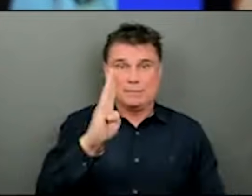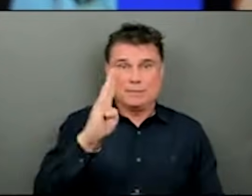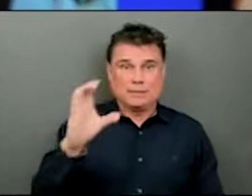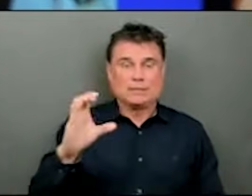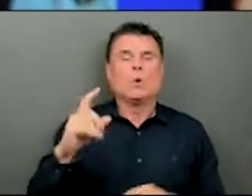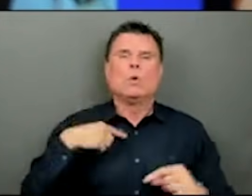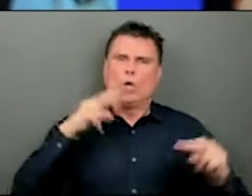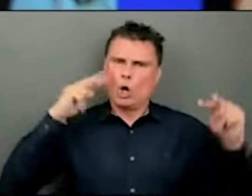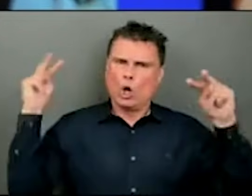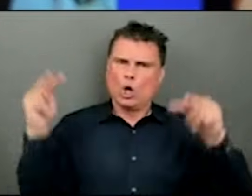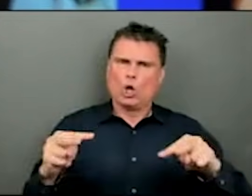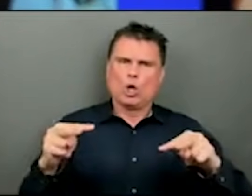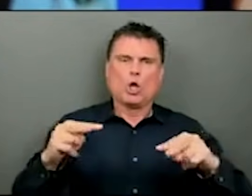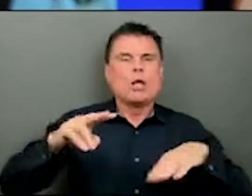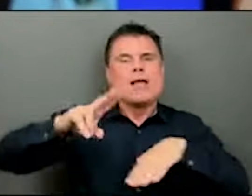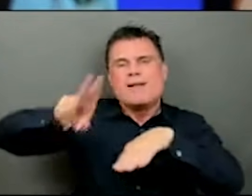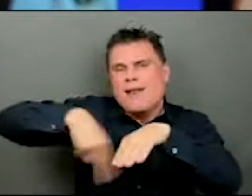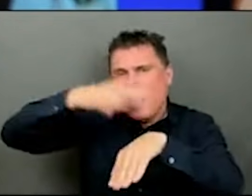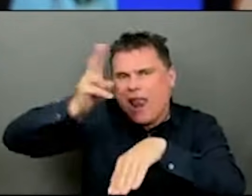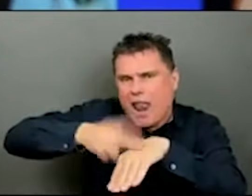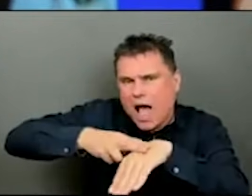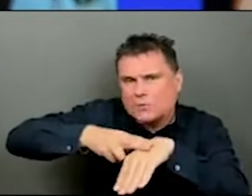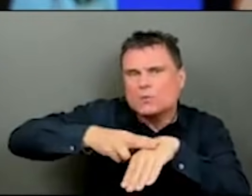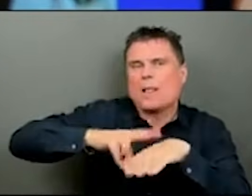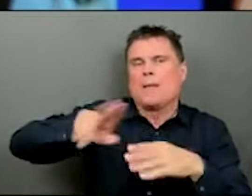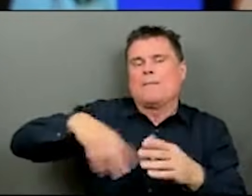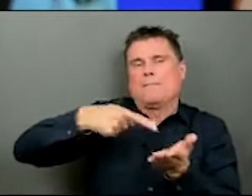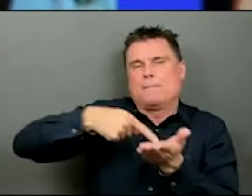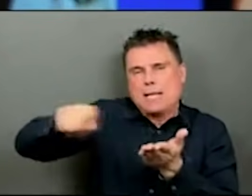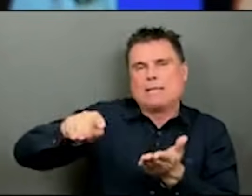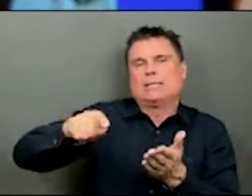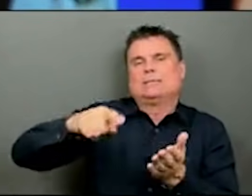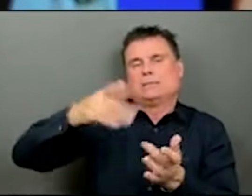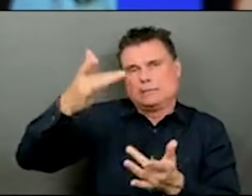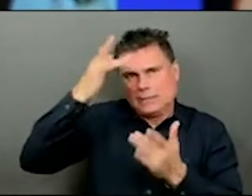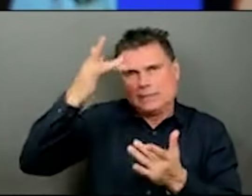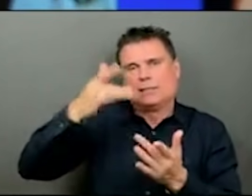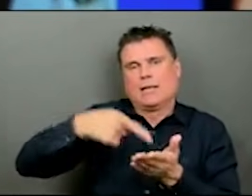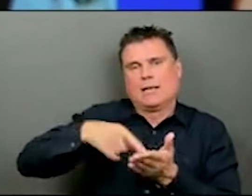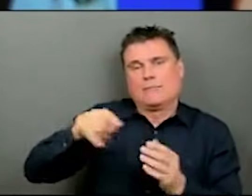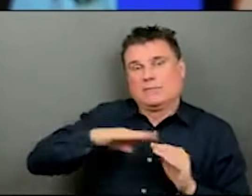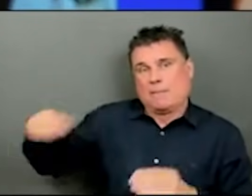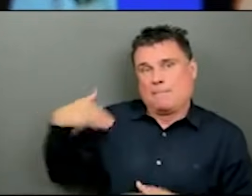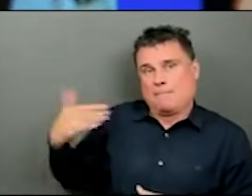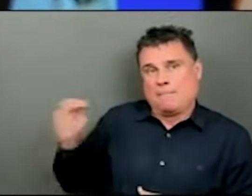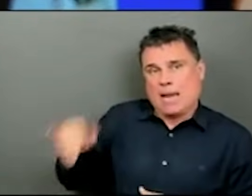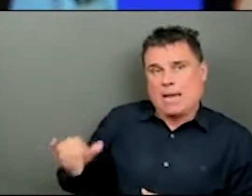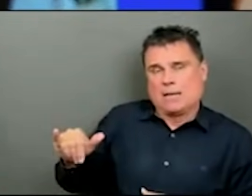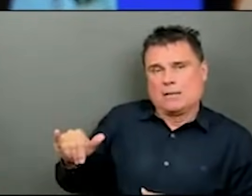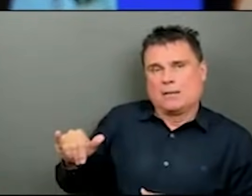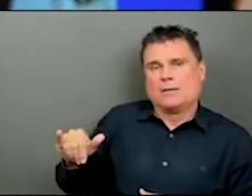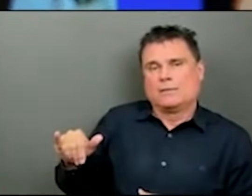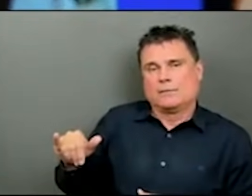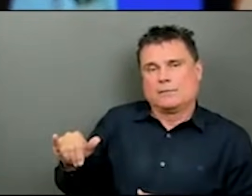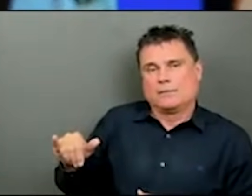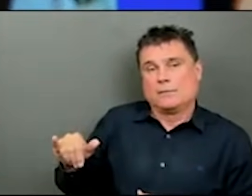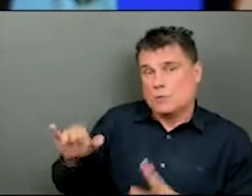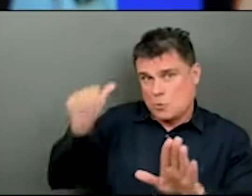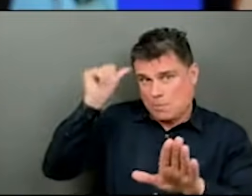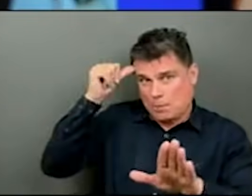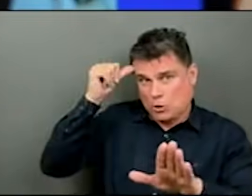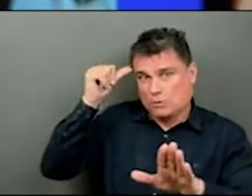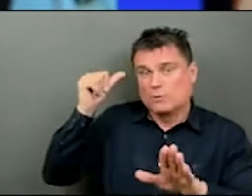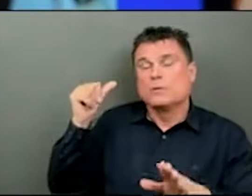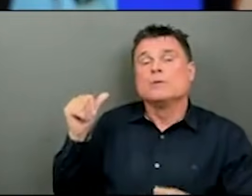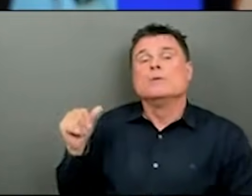establishing a national paid sick leave program going back to last May. I remember quite vividly raising it at the Council of the Federation